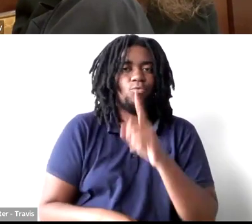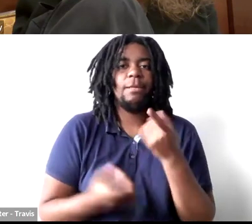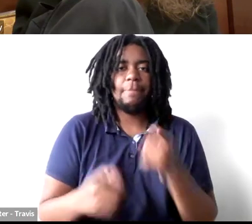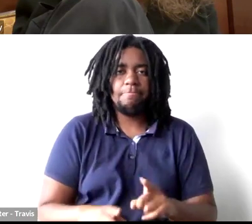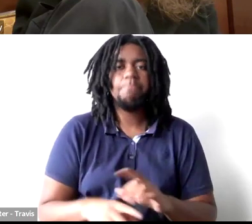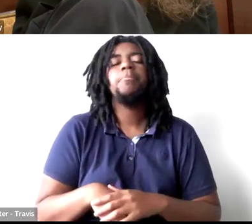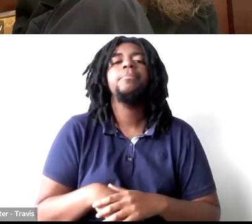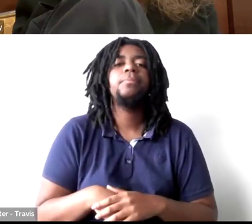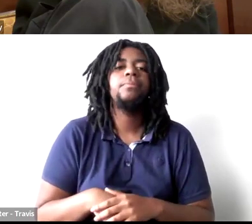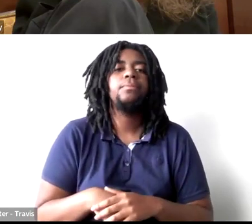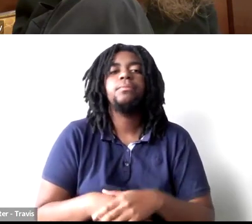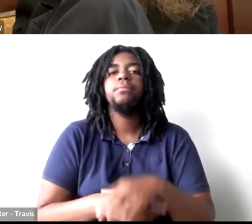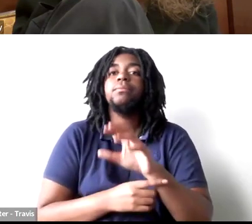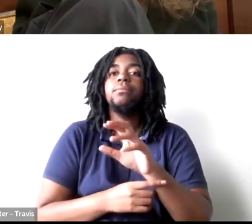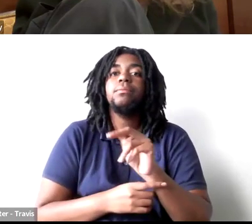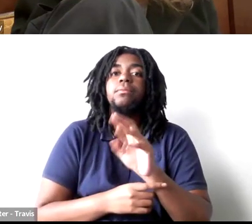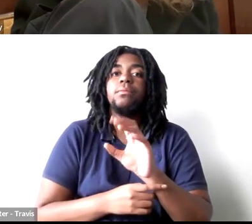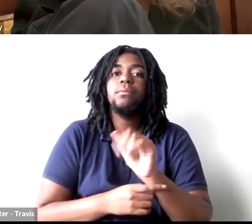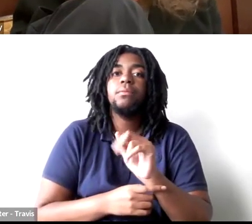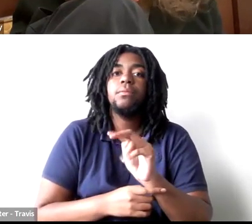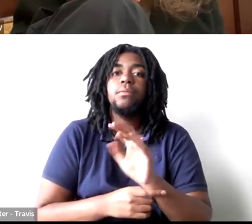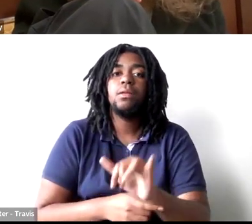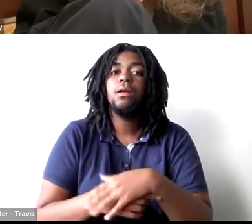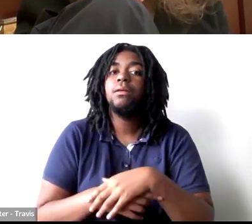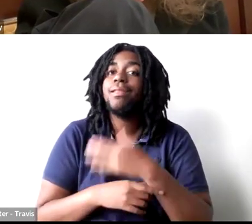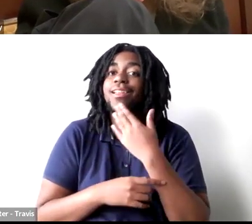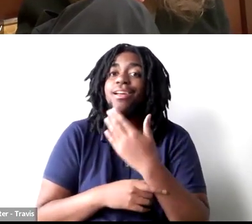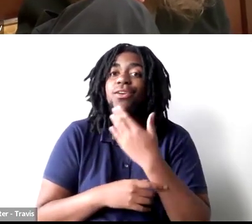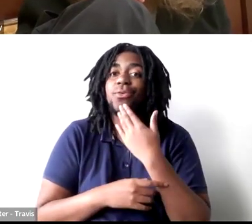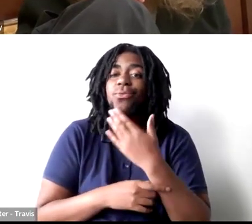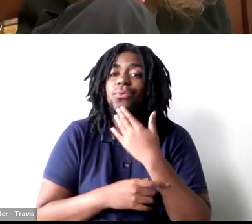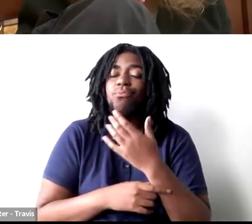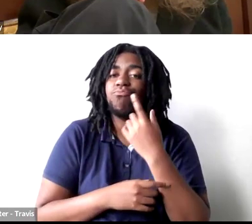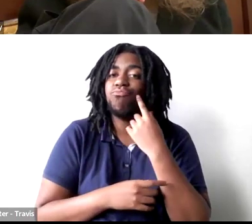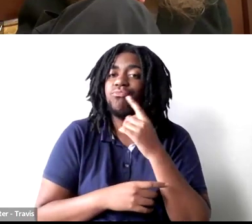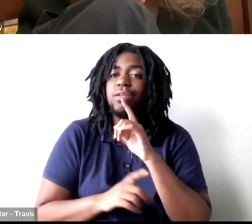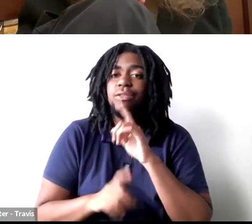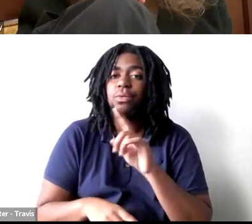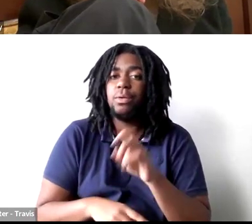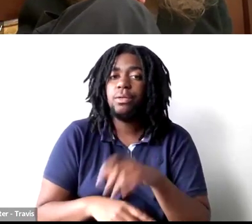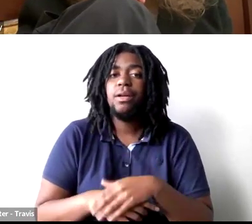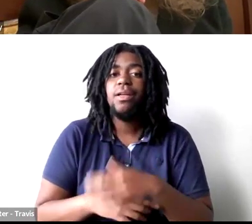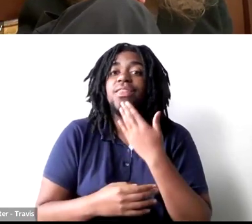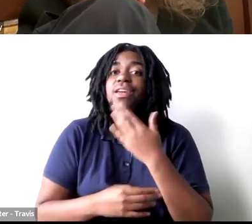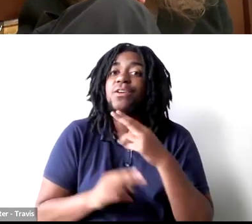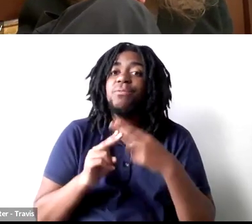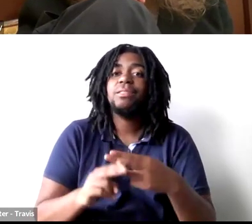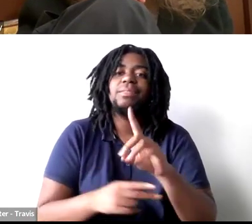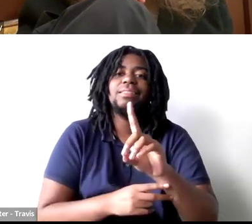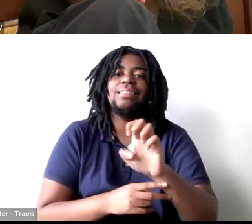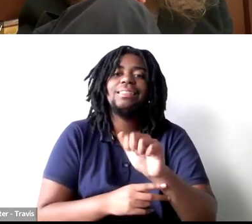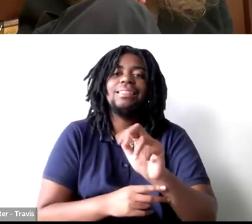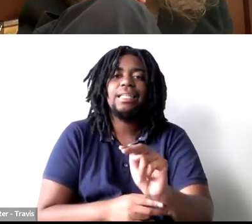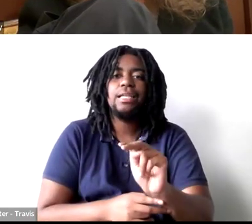All right, thank you for answering that question as well. And I thank you for referring to Dean Krimmel,